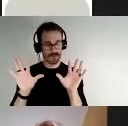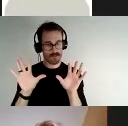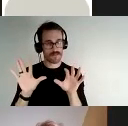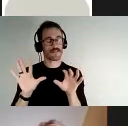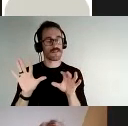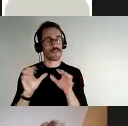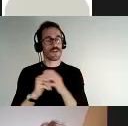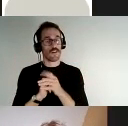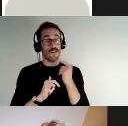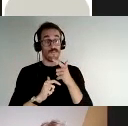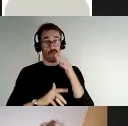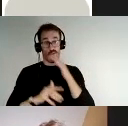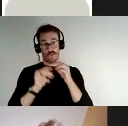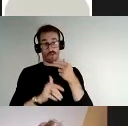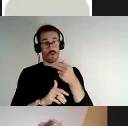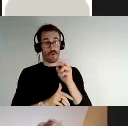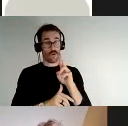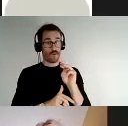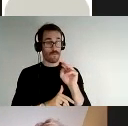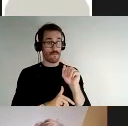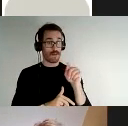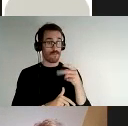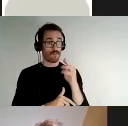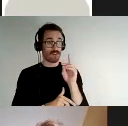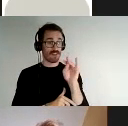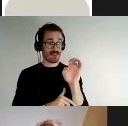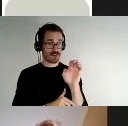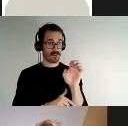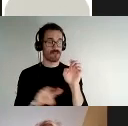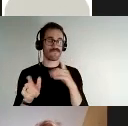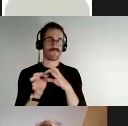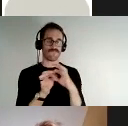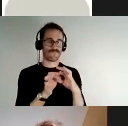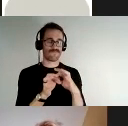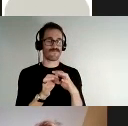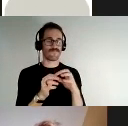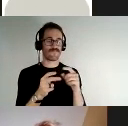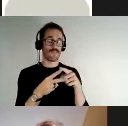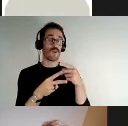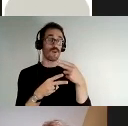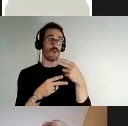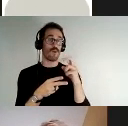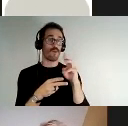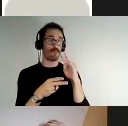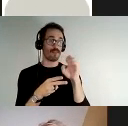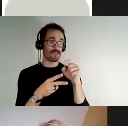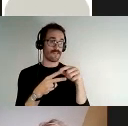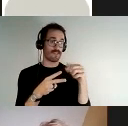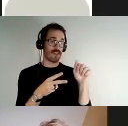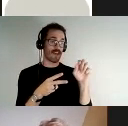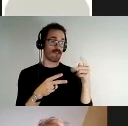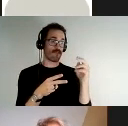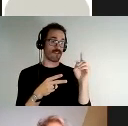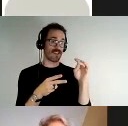the old term used to be hermaphrodite, and it refers to Hermes and Aphrodite in Greek